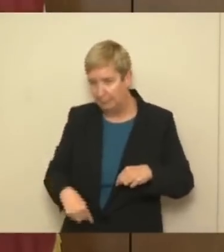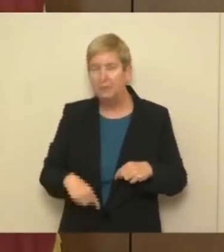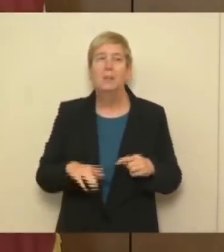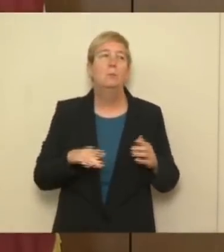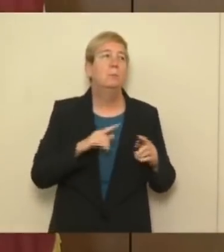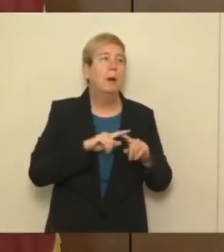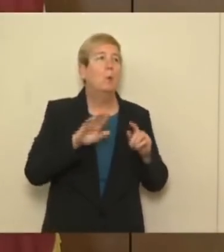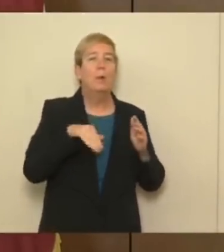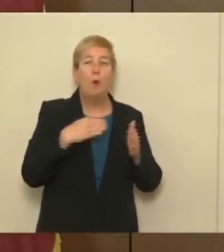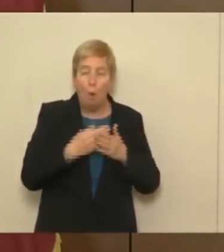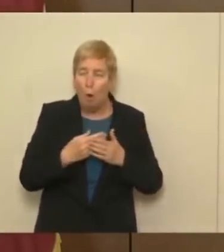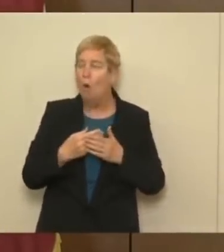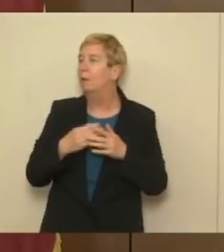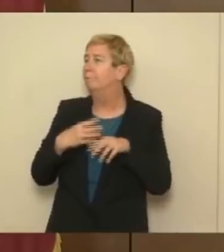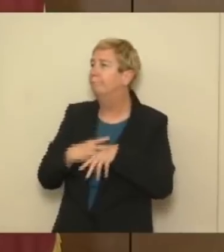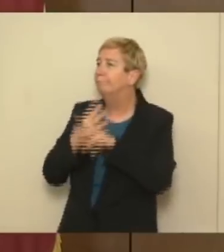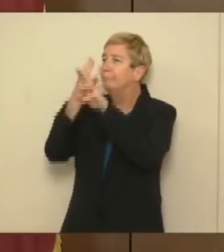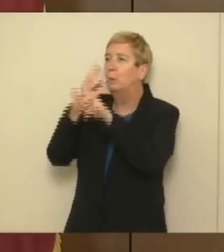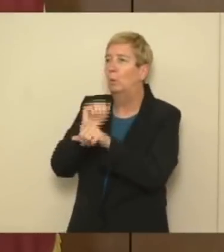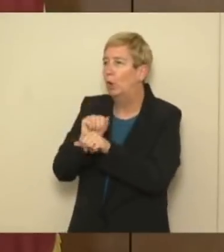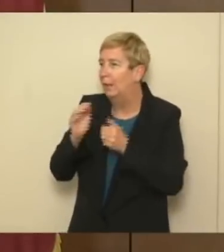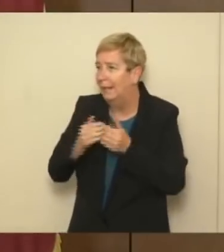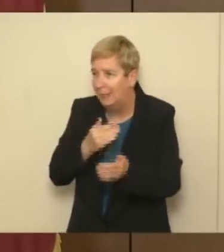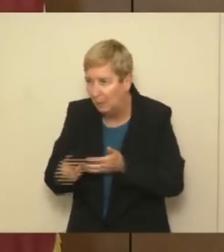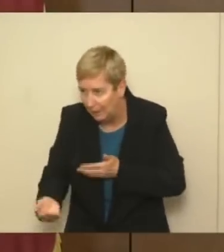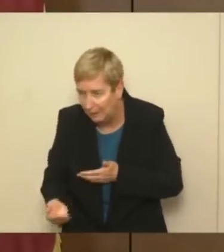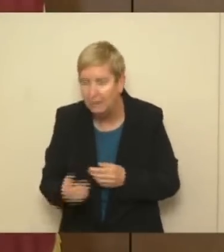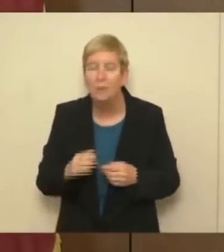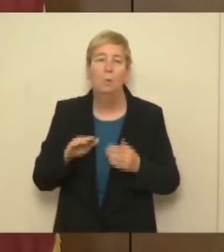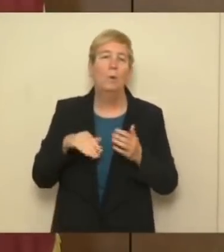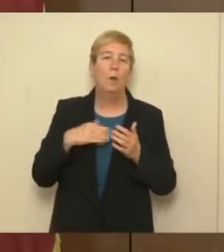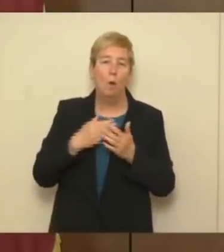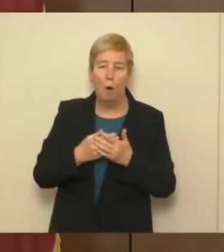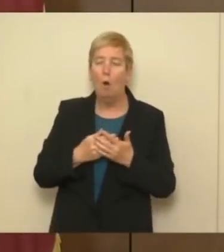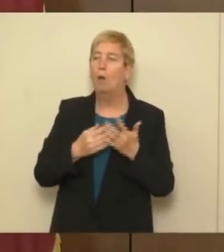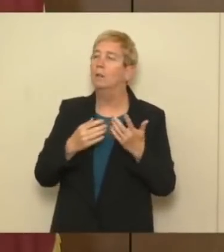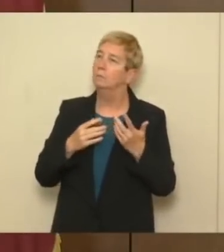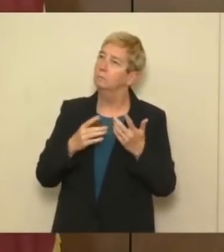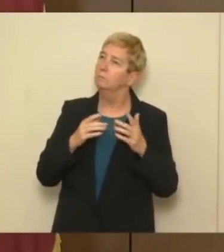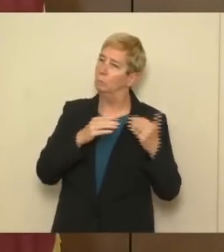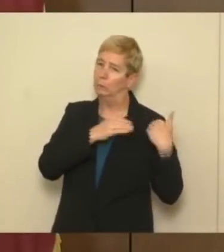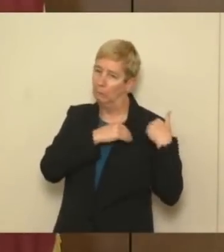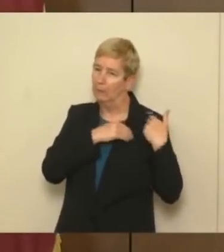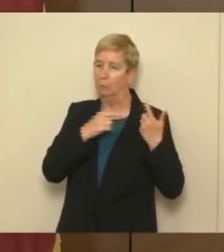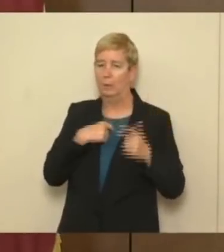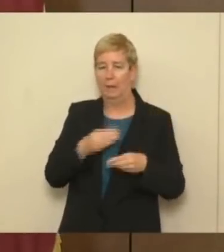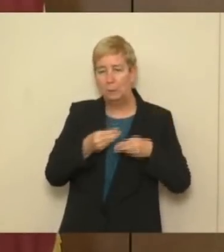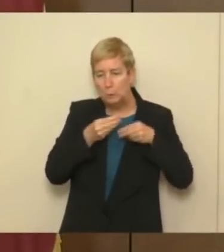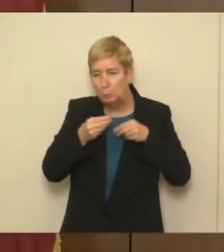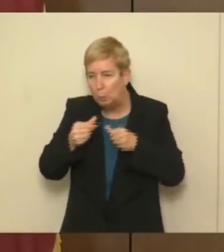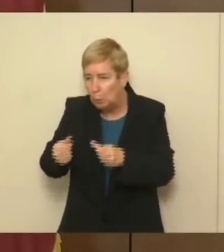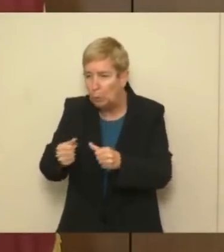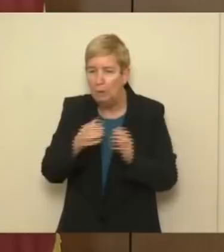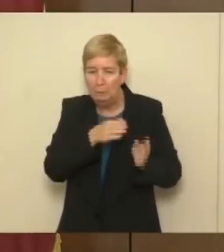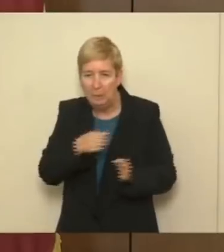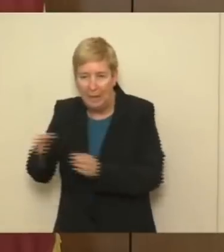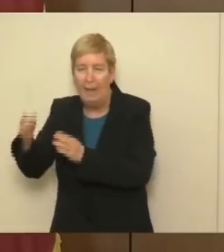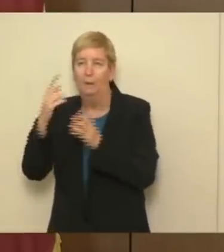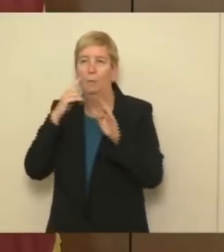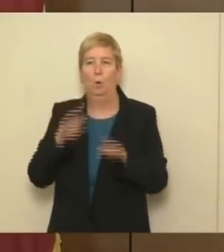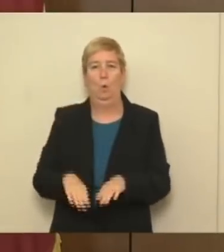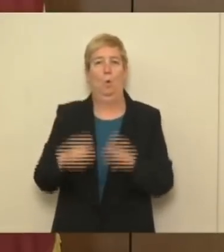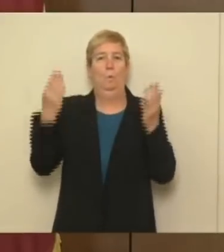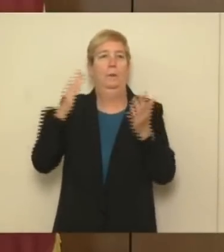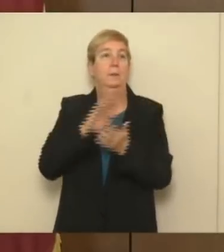all telecommuting to work, are responsible for as smooth as possible reopening of schools. And